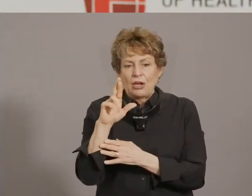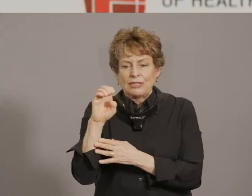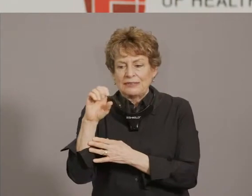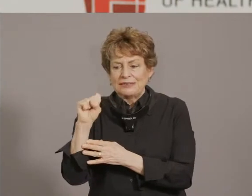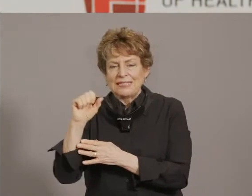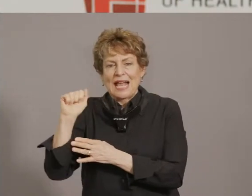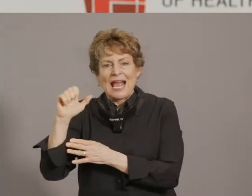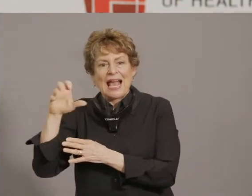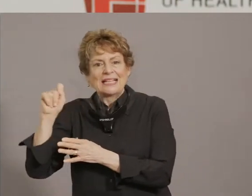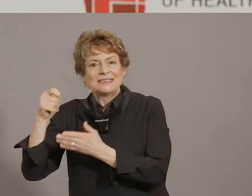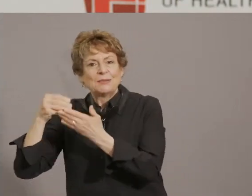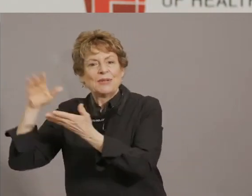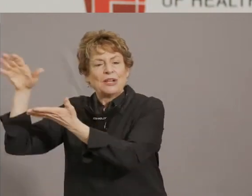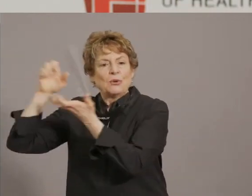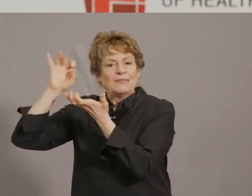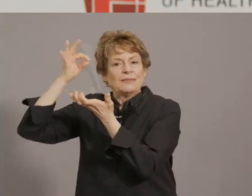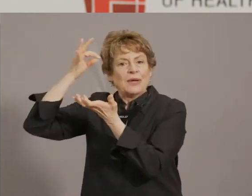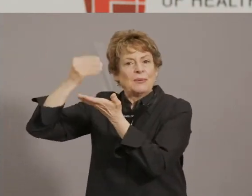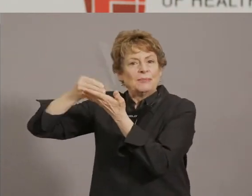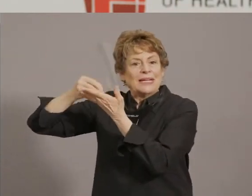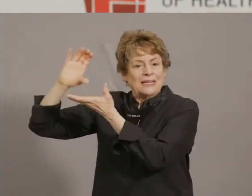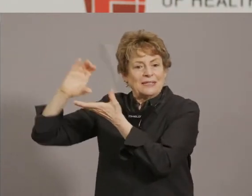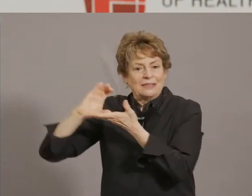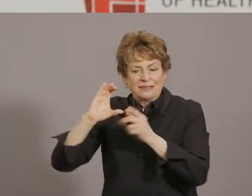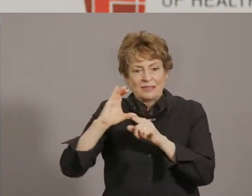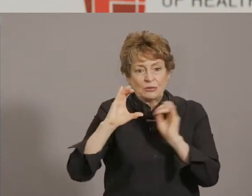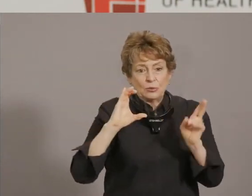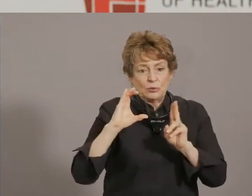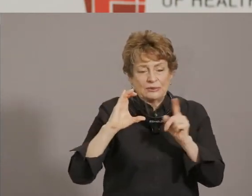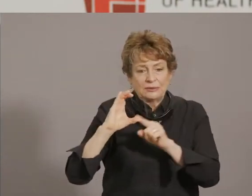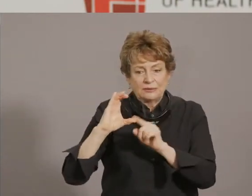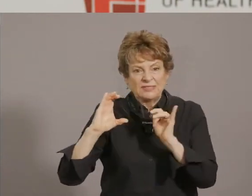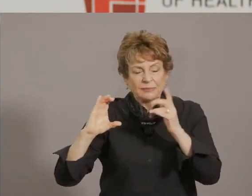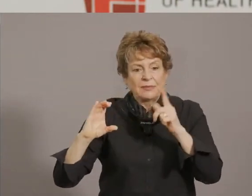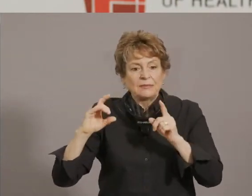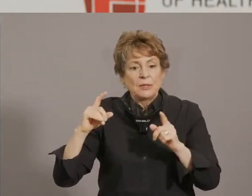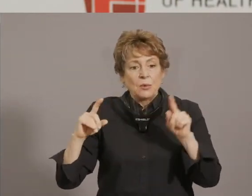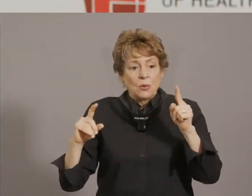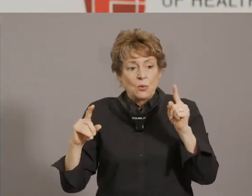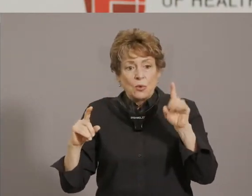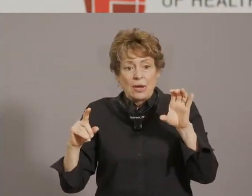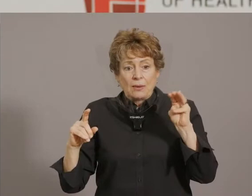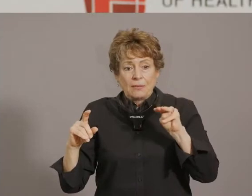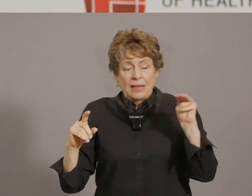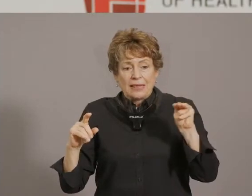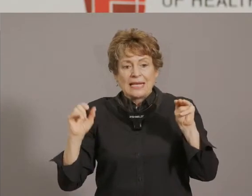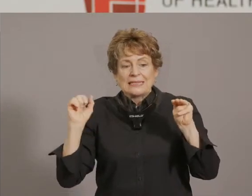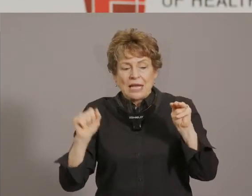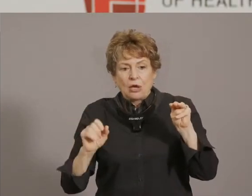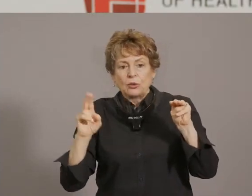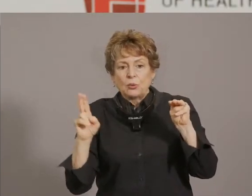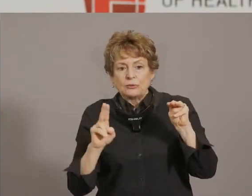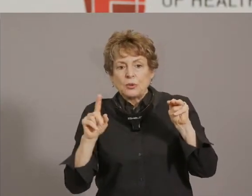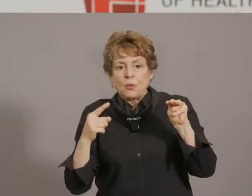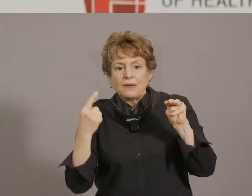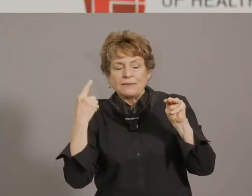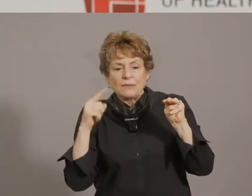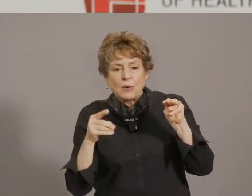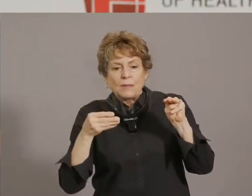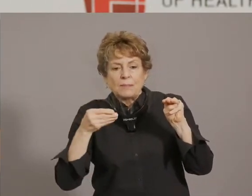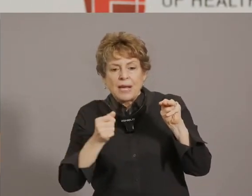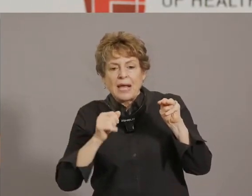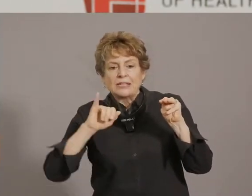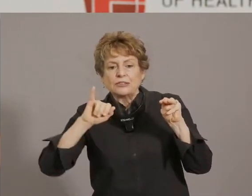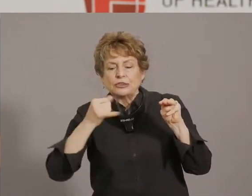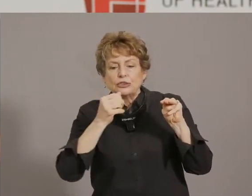that's federally funding, this $100 million, can only go to fund activities from January 15th on. What